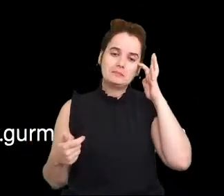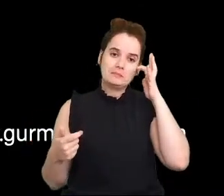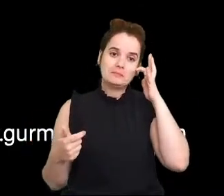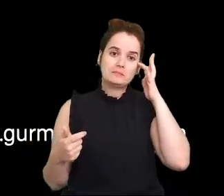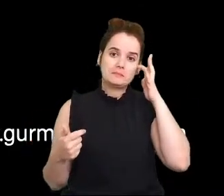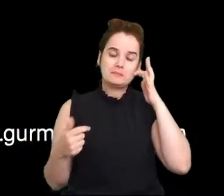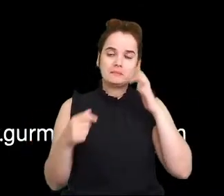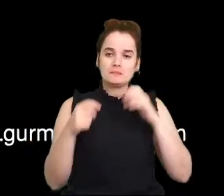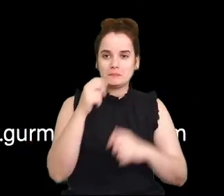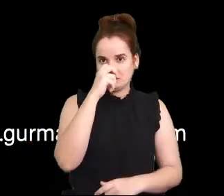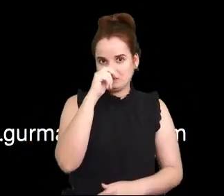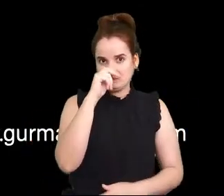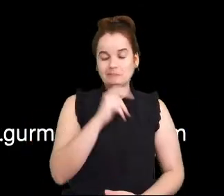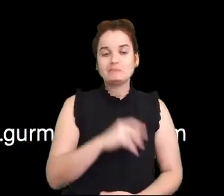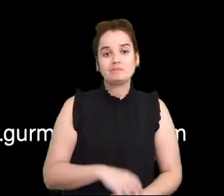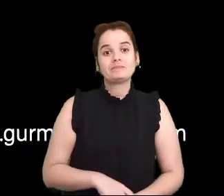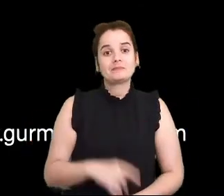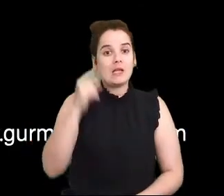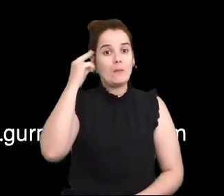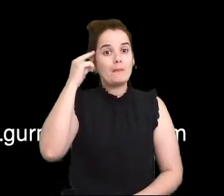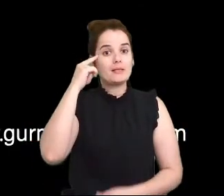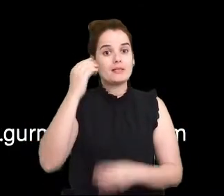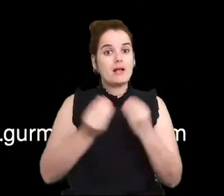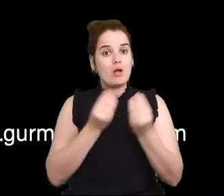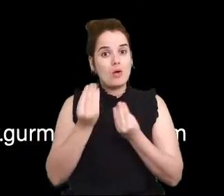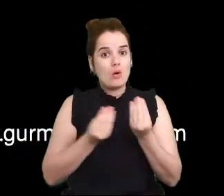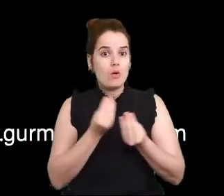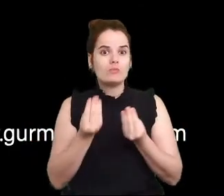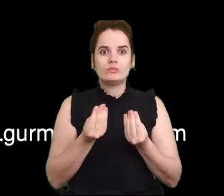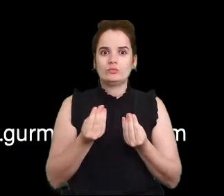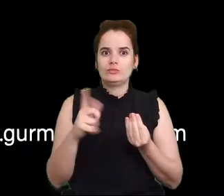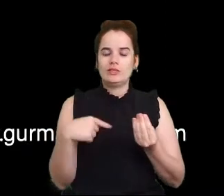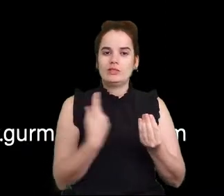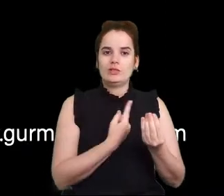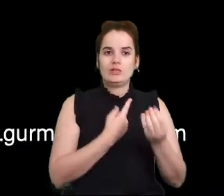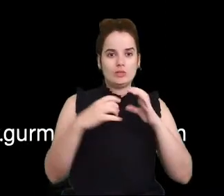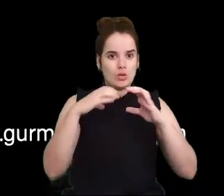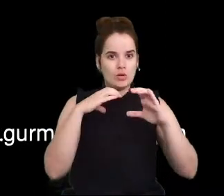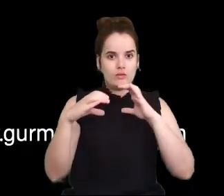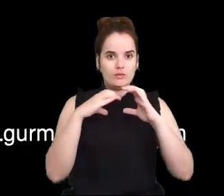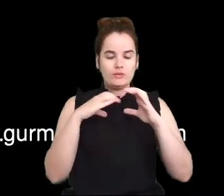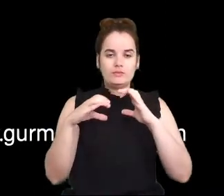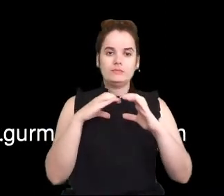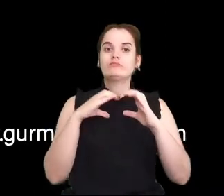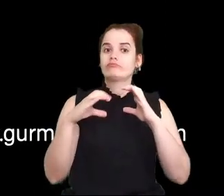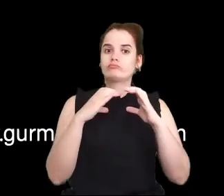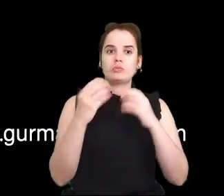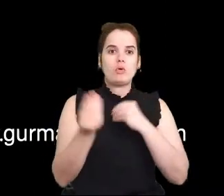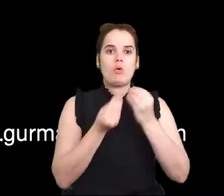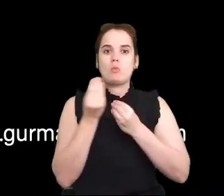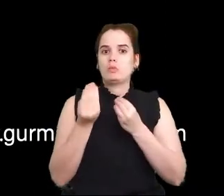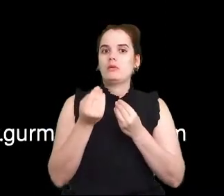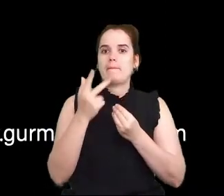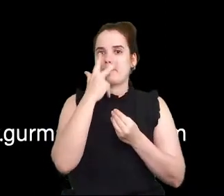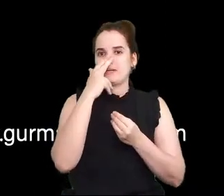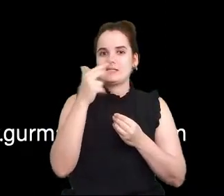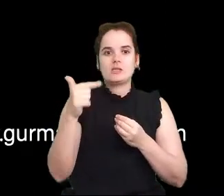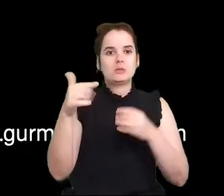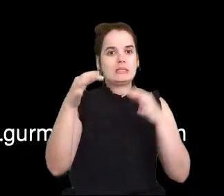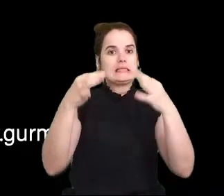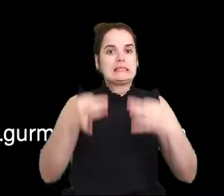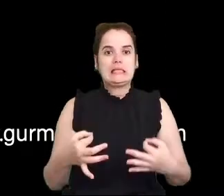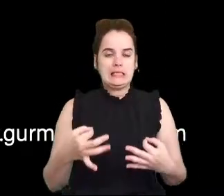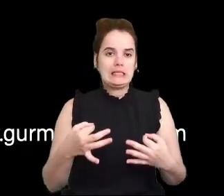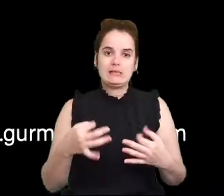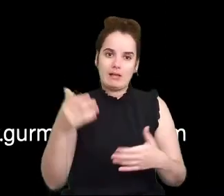the uncertainty attached to surveys and polls and these obvious things where we are sampling a smaller data set or